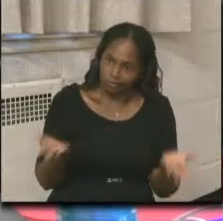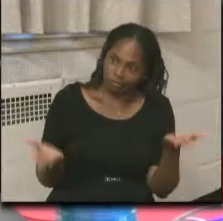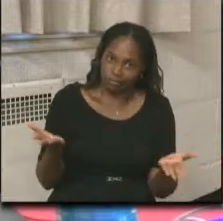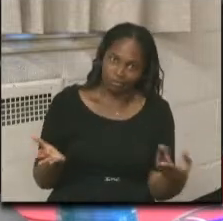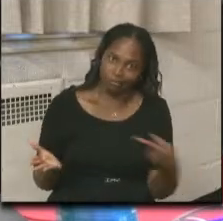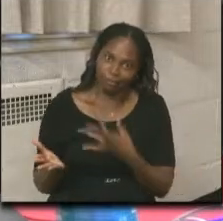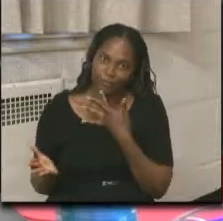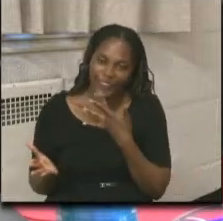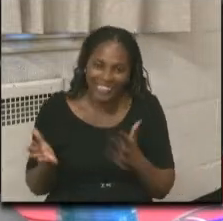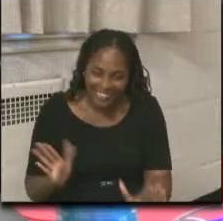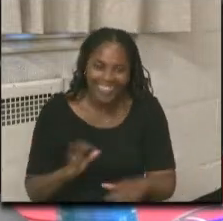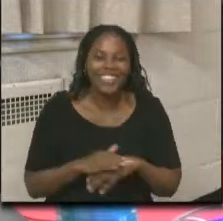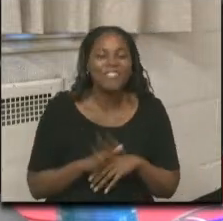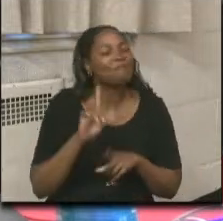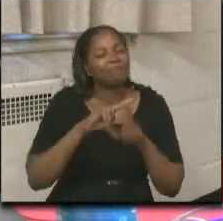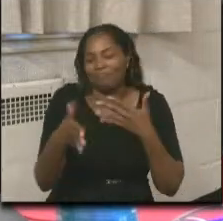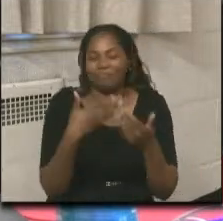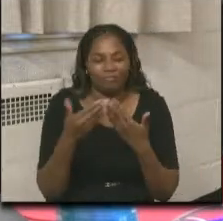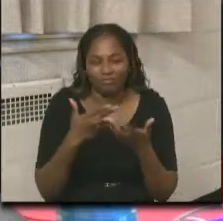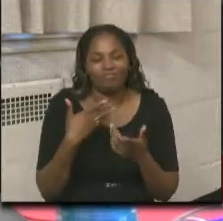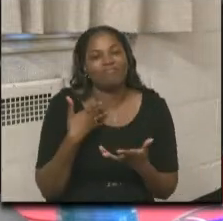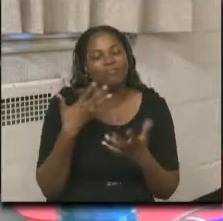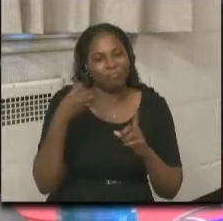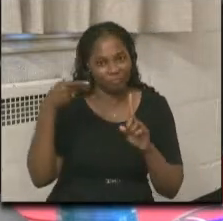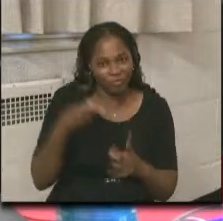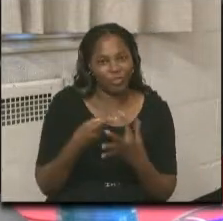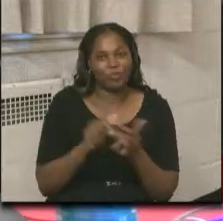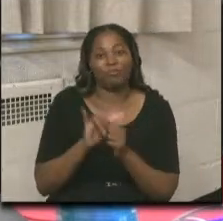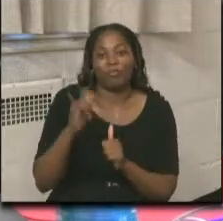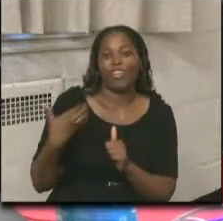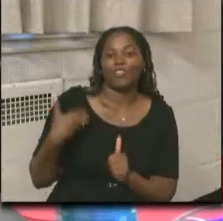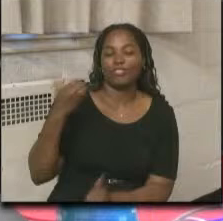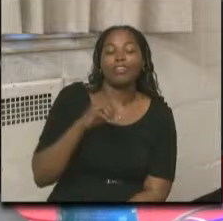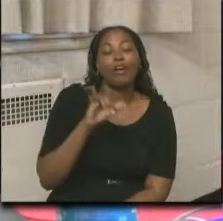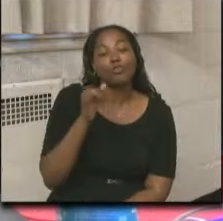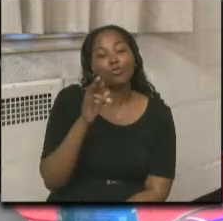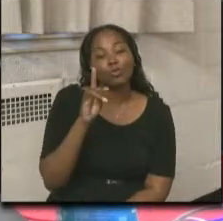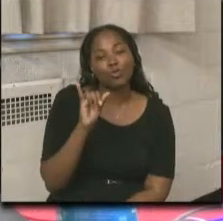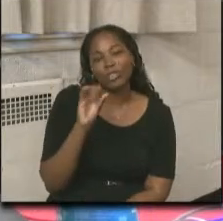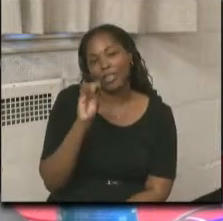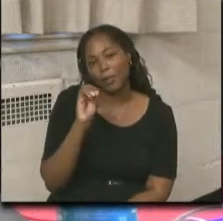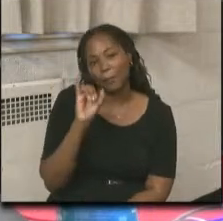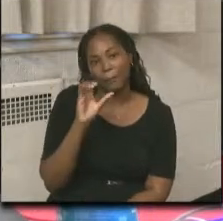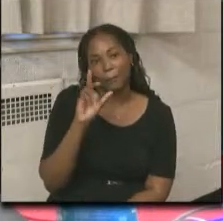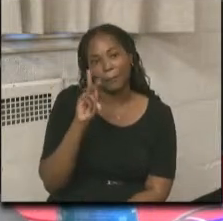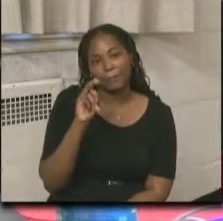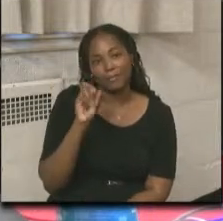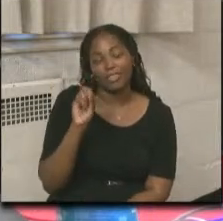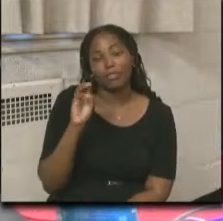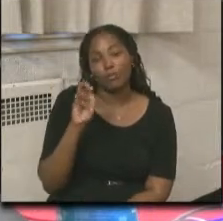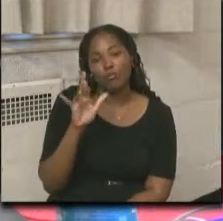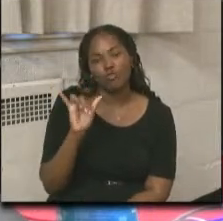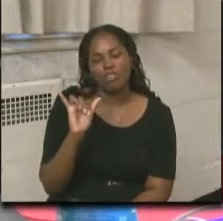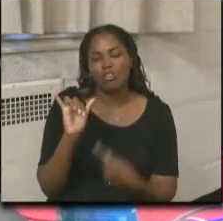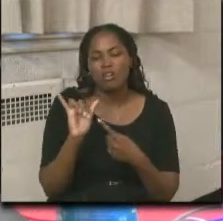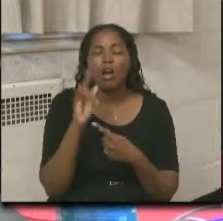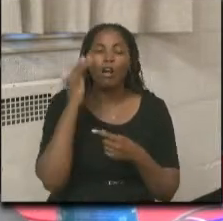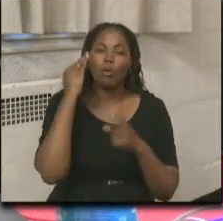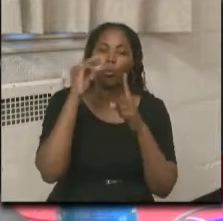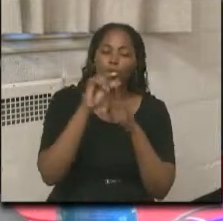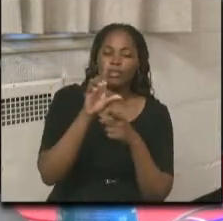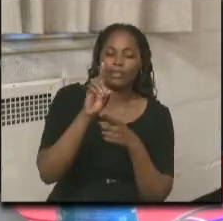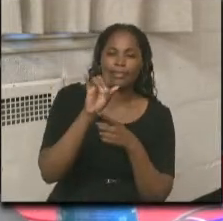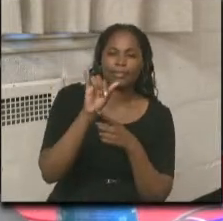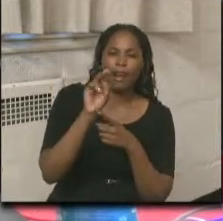Regardless, I want to start with Chair Judy Mickens-Murray, because I think that if dynamic were a person, I think you would be